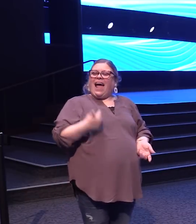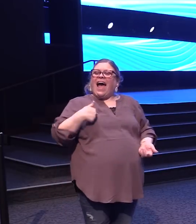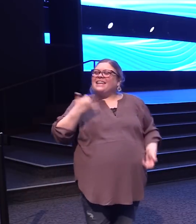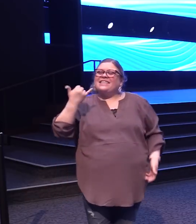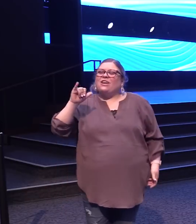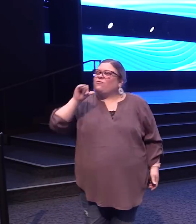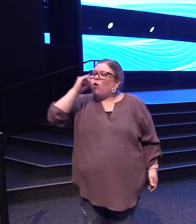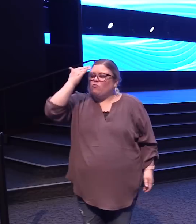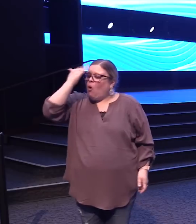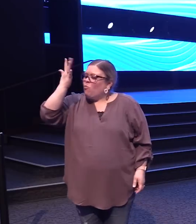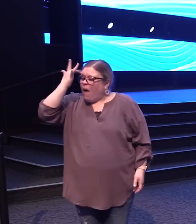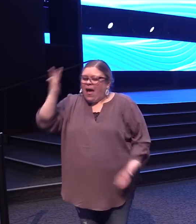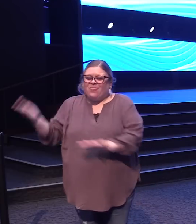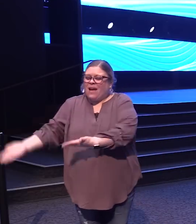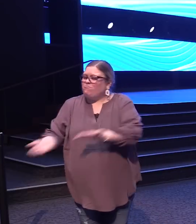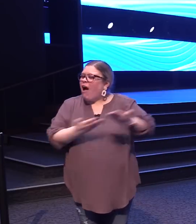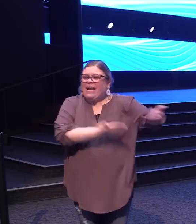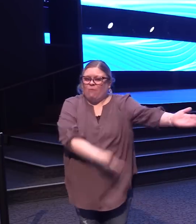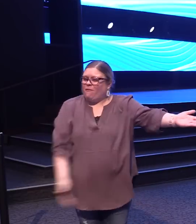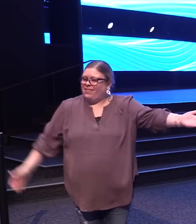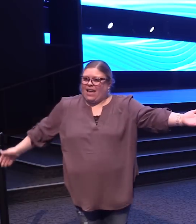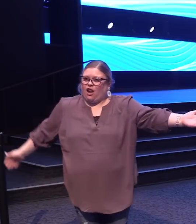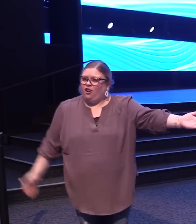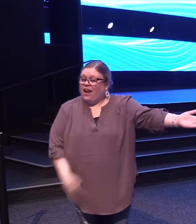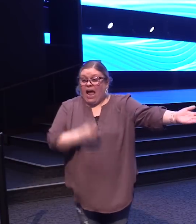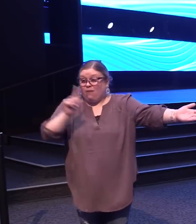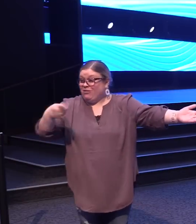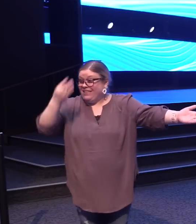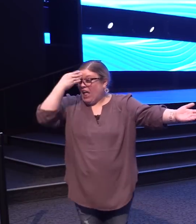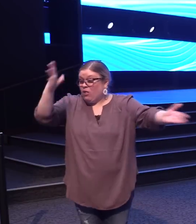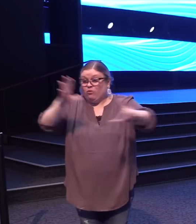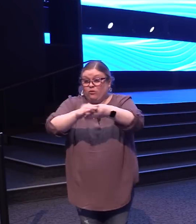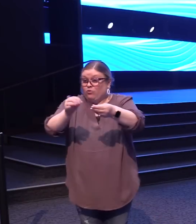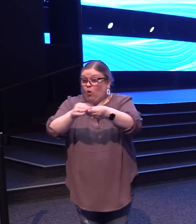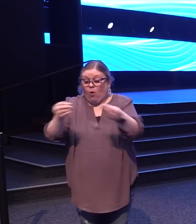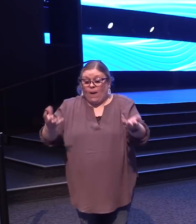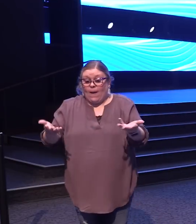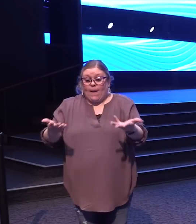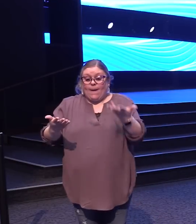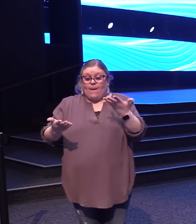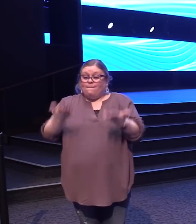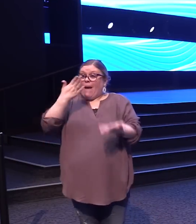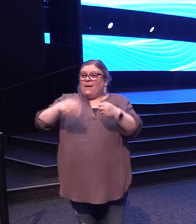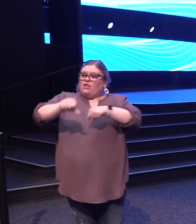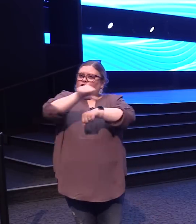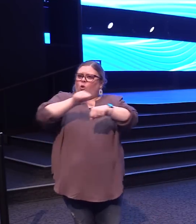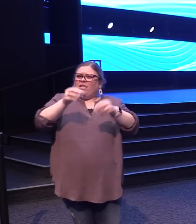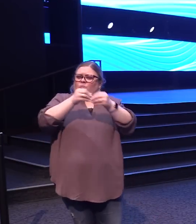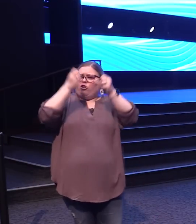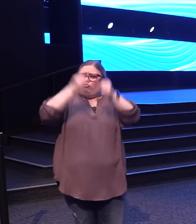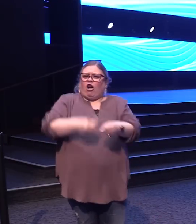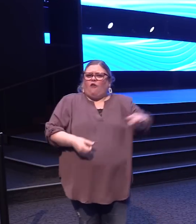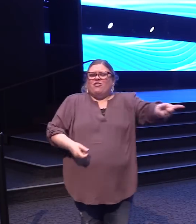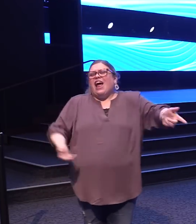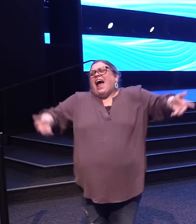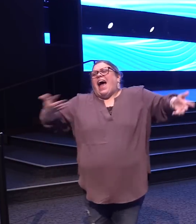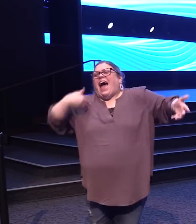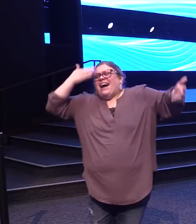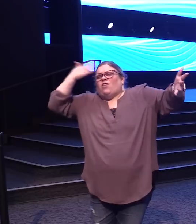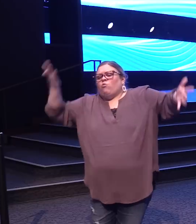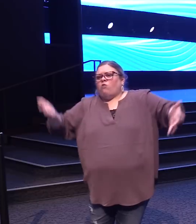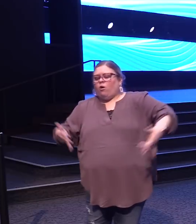know why. I'm just trying to tell the story as it is. Maybe the anointing was stronger over here. I don't know.